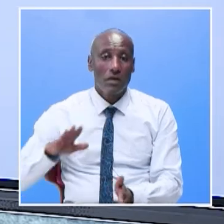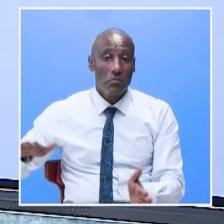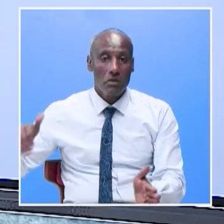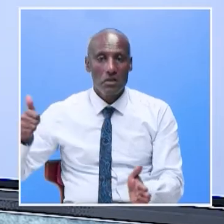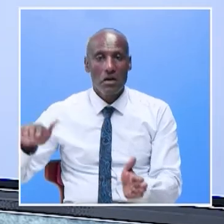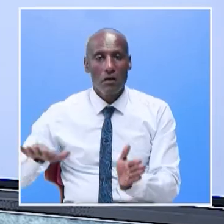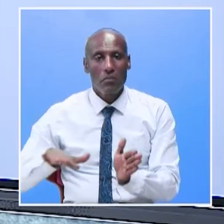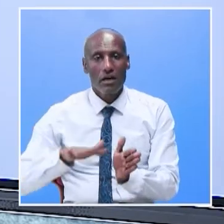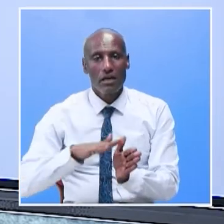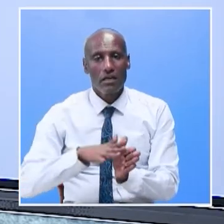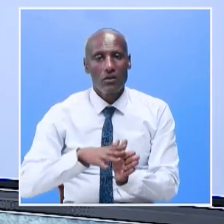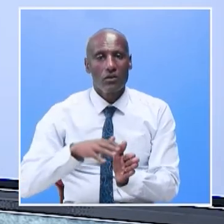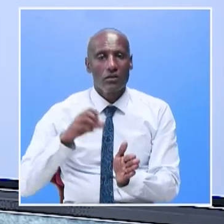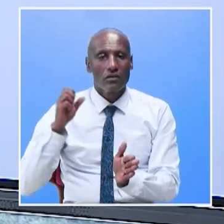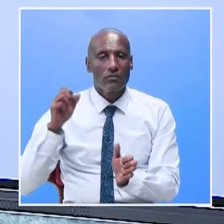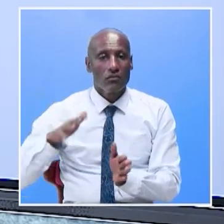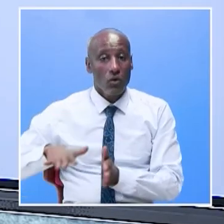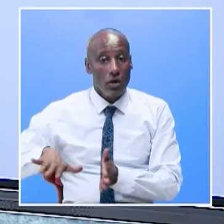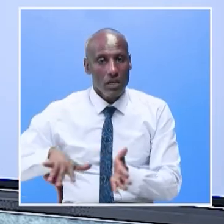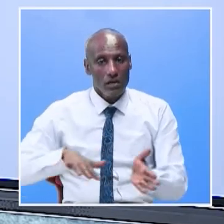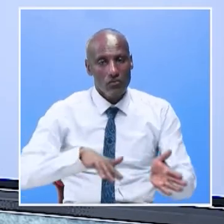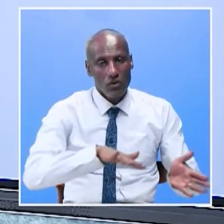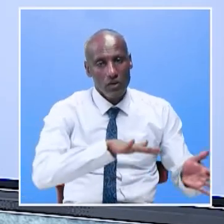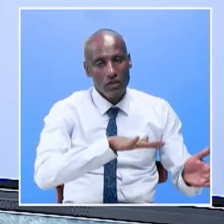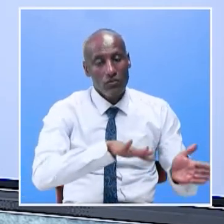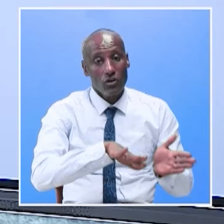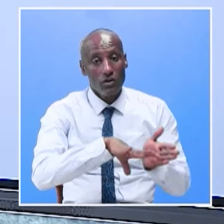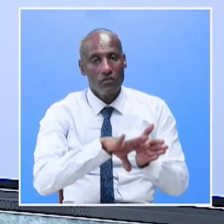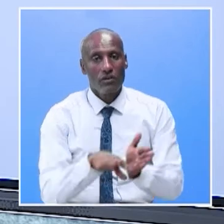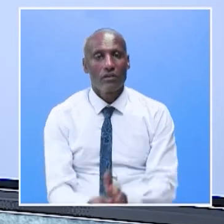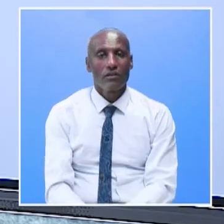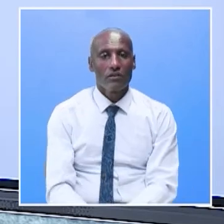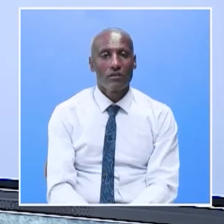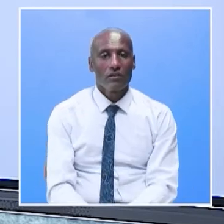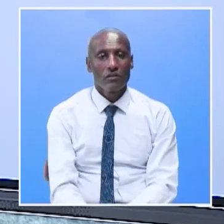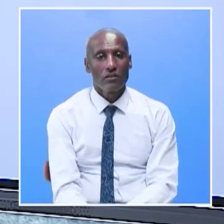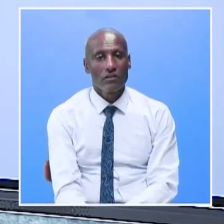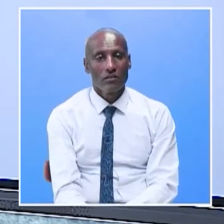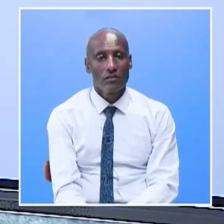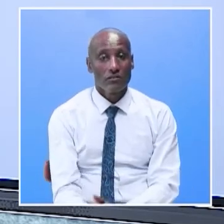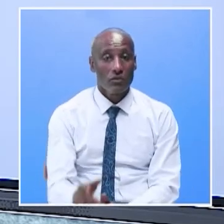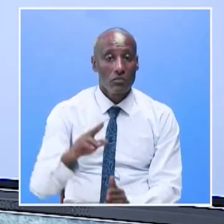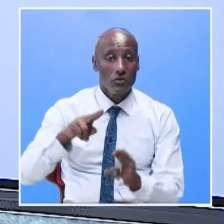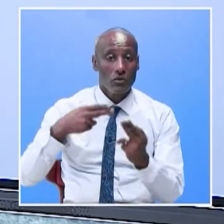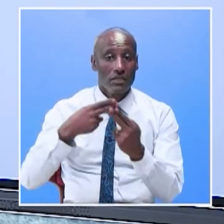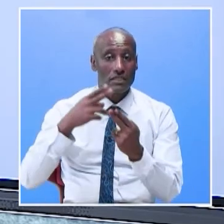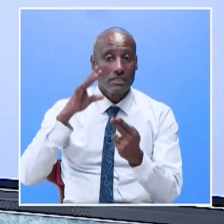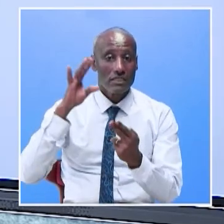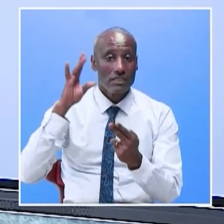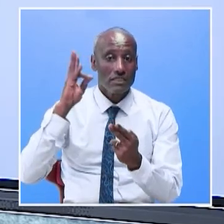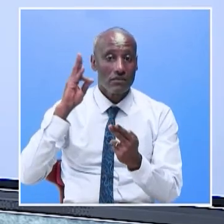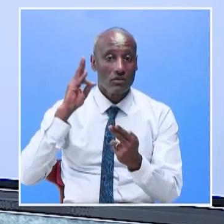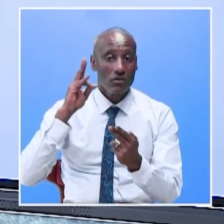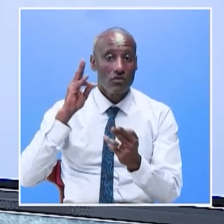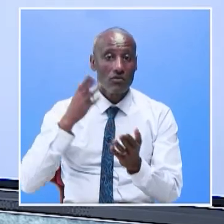draining, maybe by Shabali, maybe Awash. That's you we mentioned from chapter 7, my country,